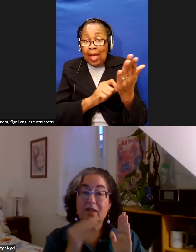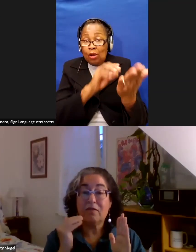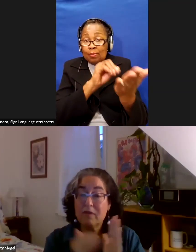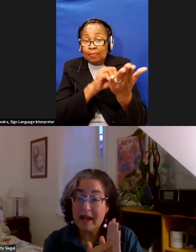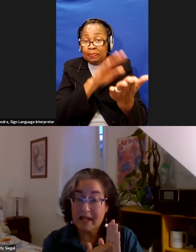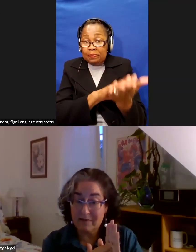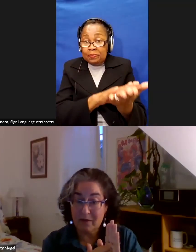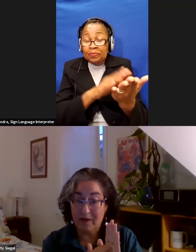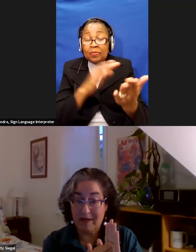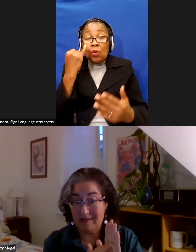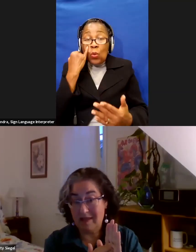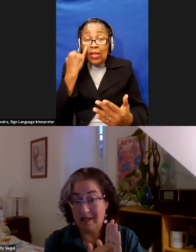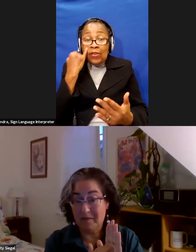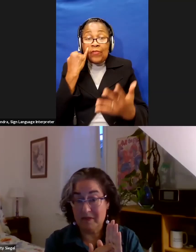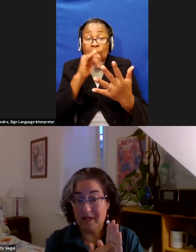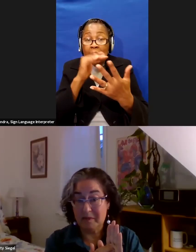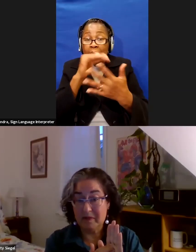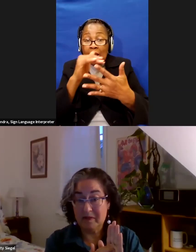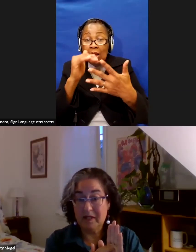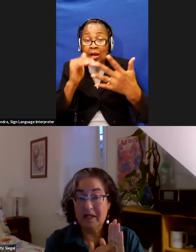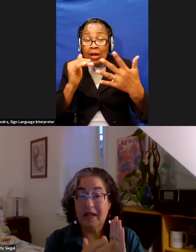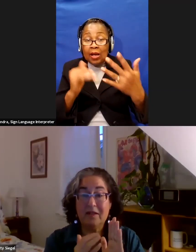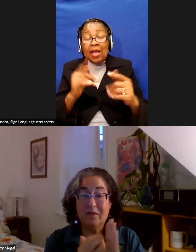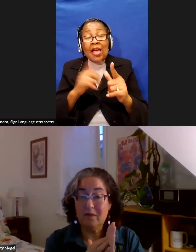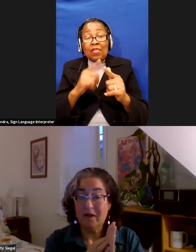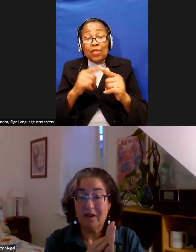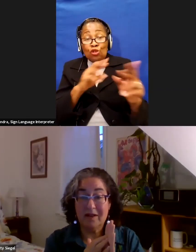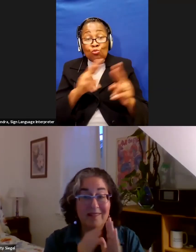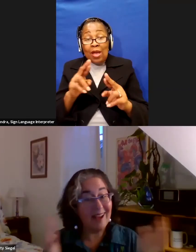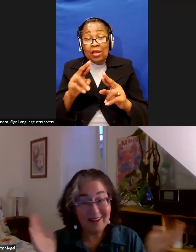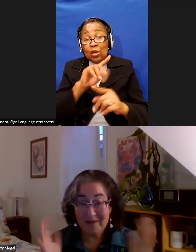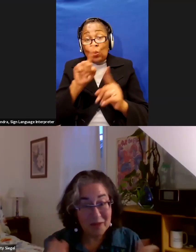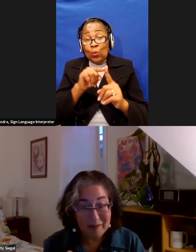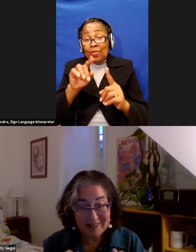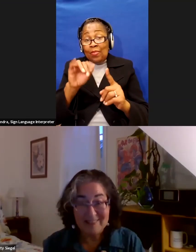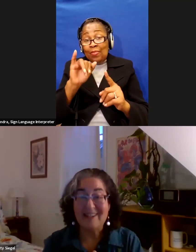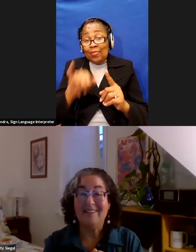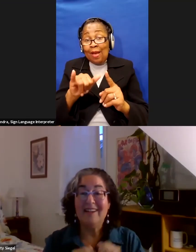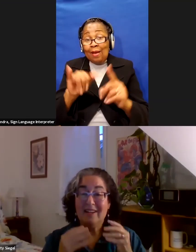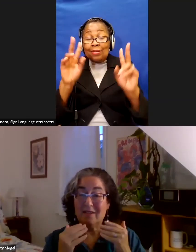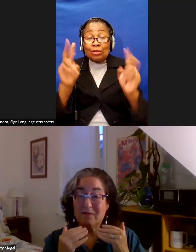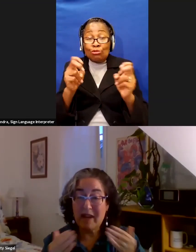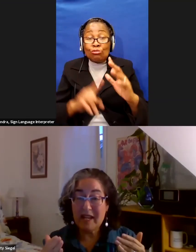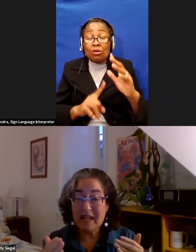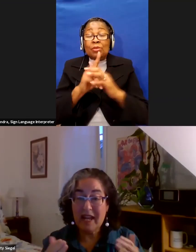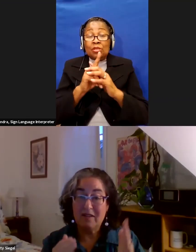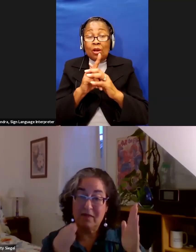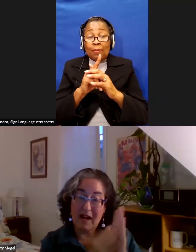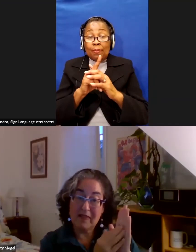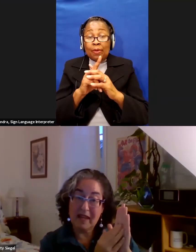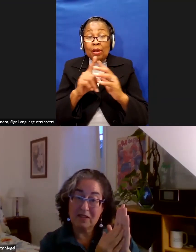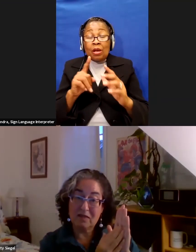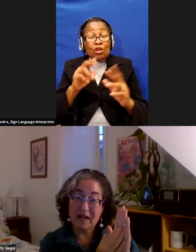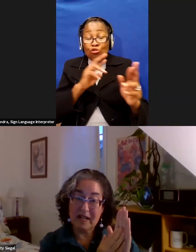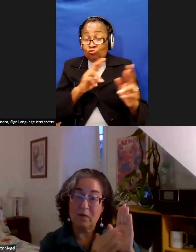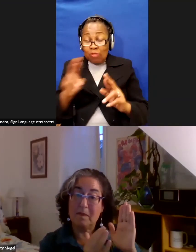And then you're ready for when that thing comes up. And you are not caught with your pants down. You're ready and you've